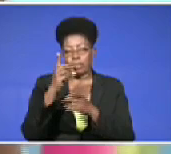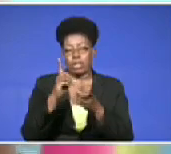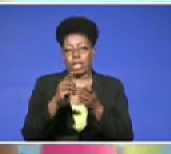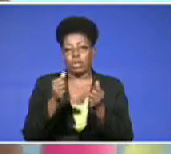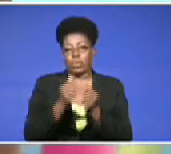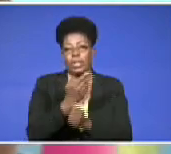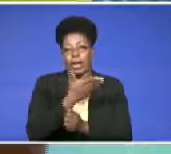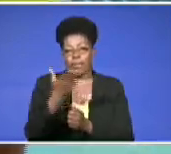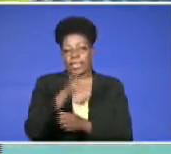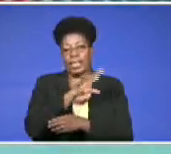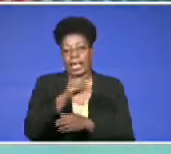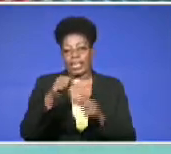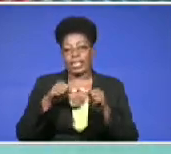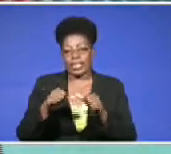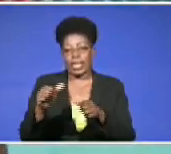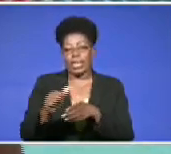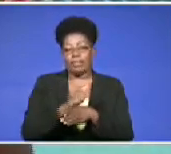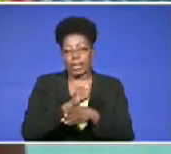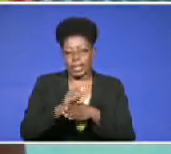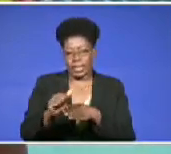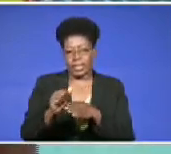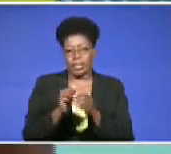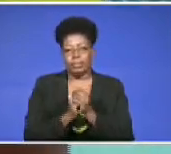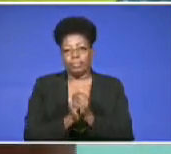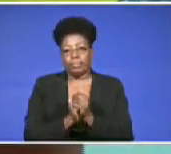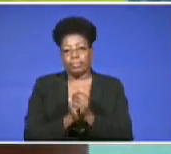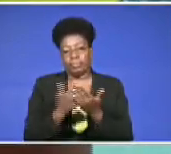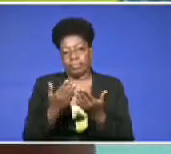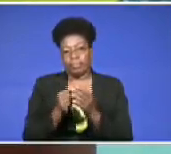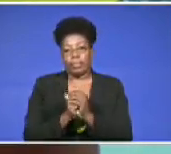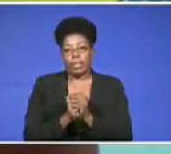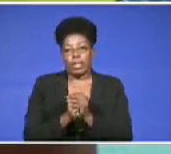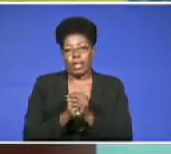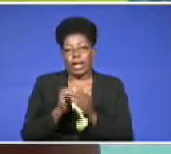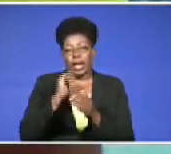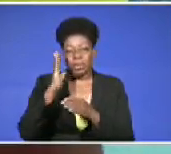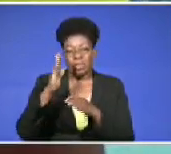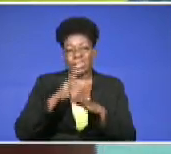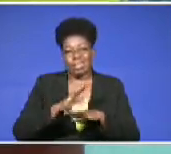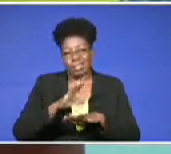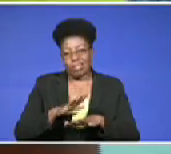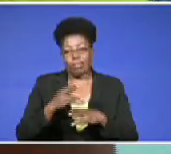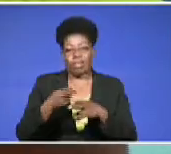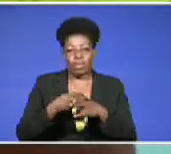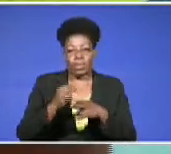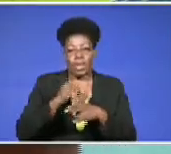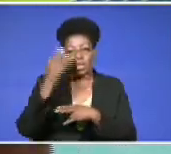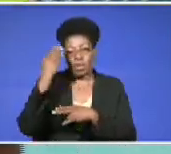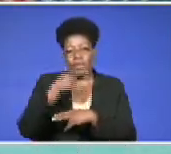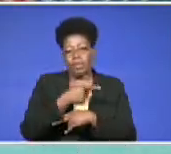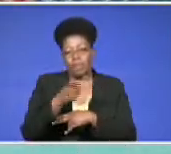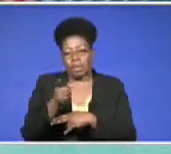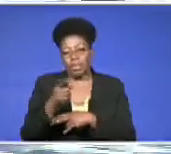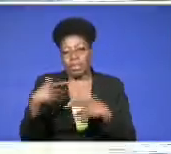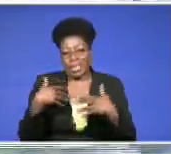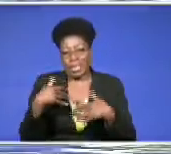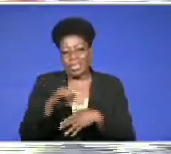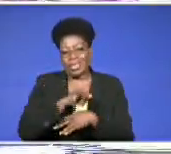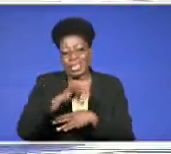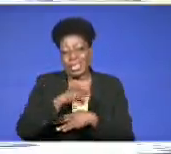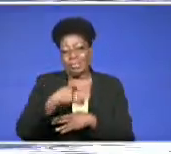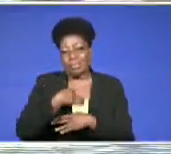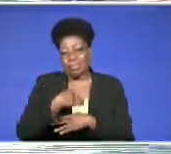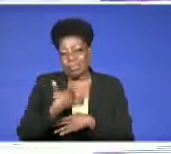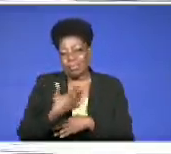and keep practicing. Well, I mean, eventually I'll settle because I know that everyone on the blocks is scared as me,